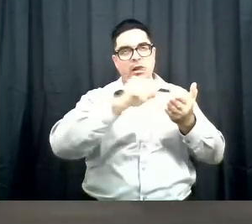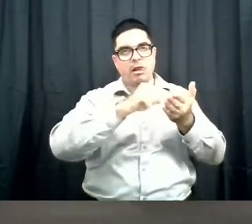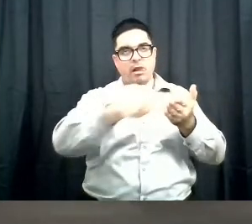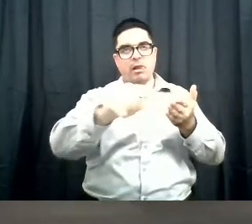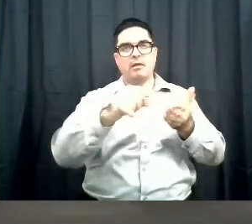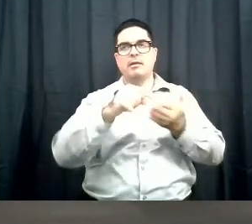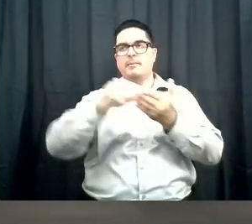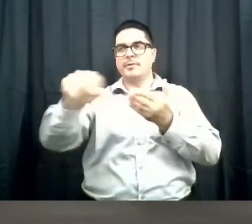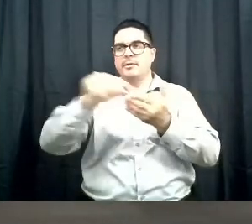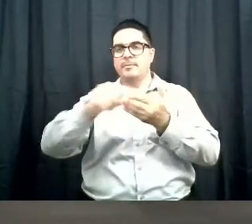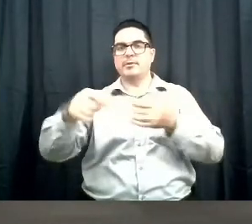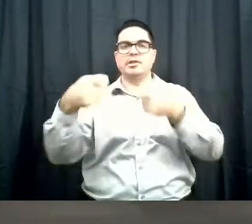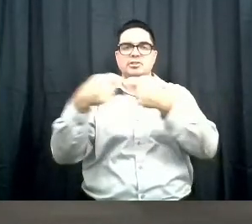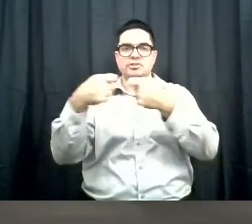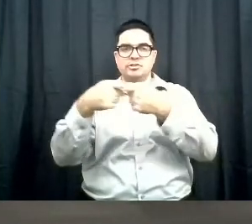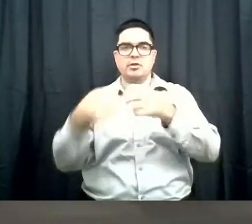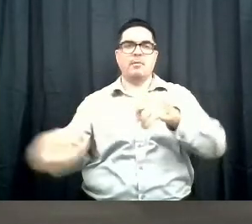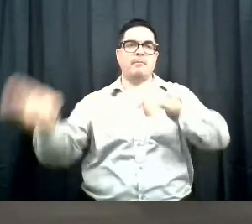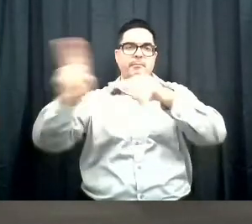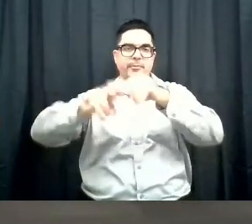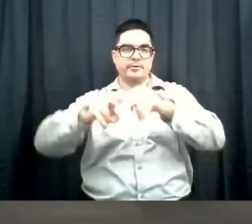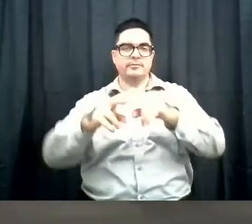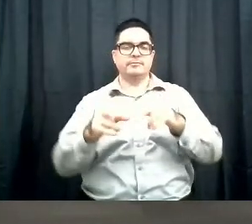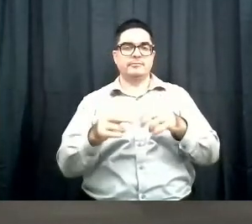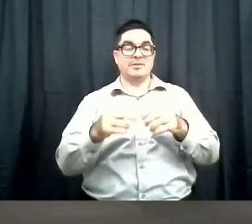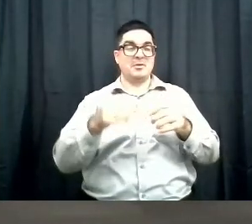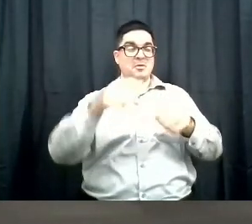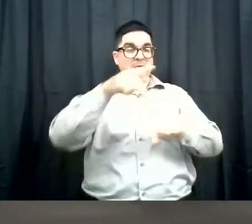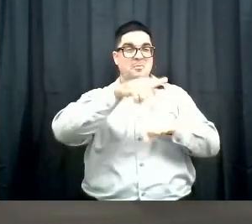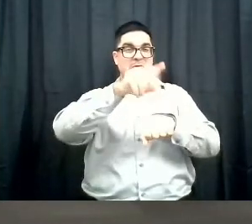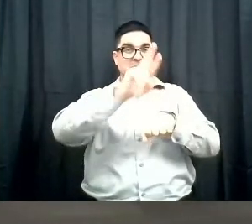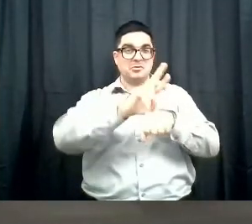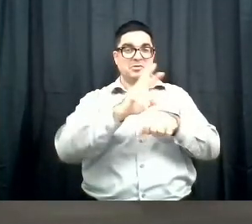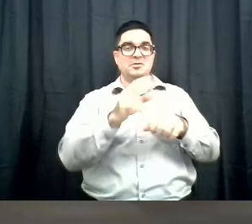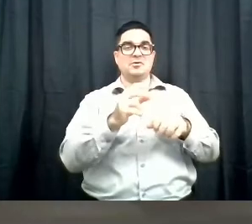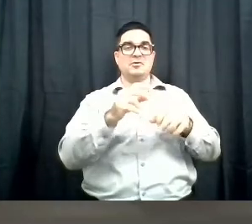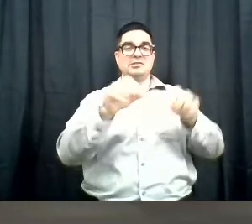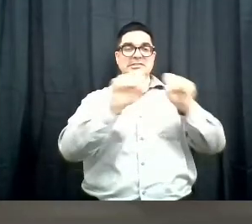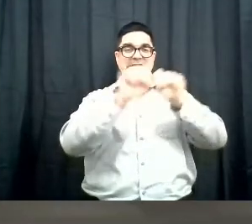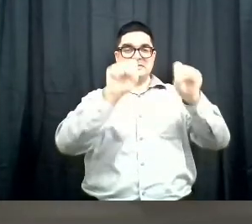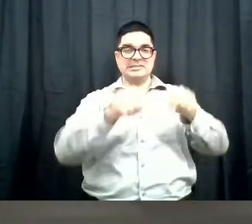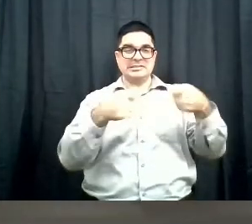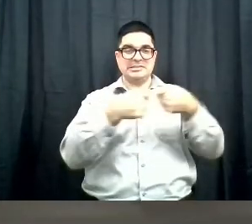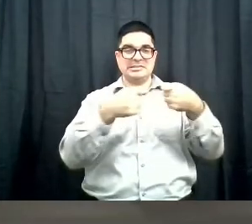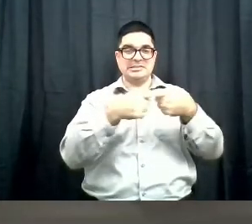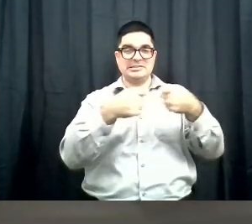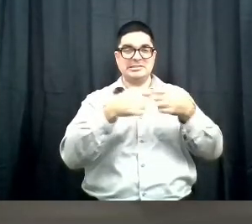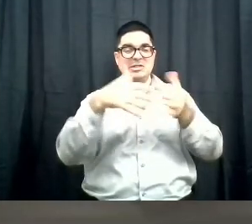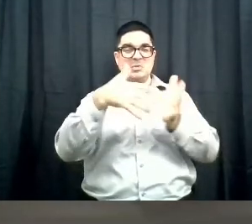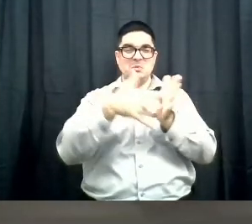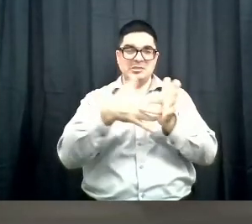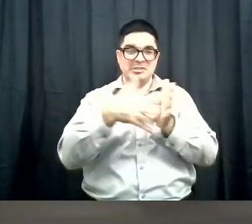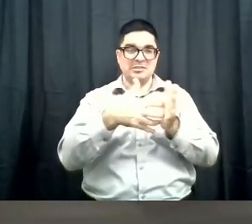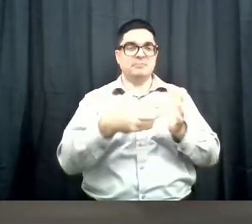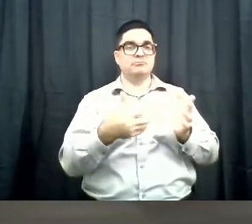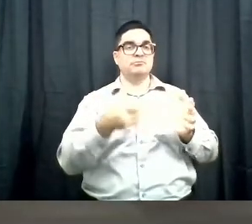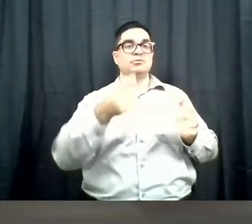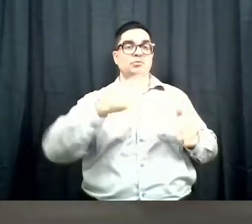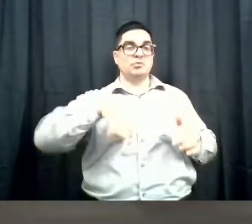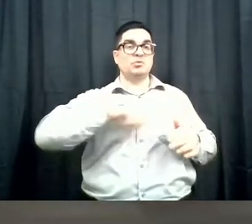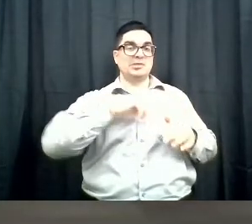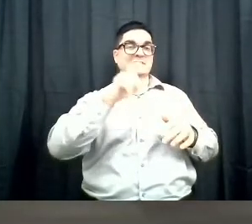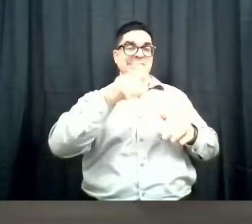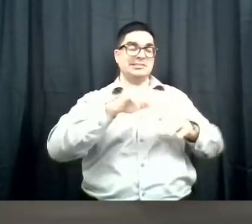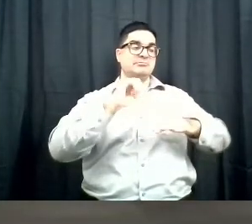all. Puerto Rico's electric grid is still short on power and fragile. Let's get these first 450 megawatts built ASAP. They